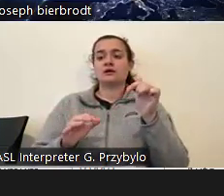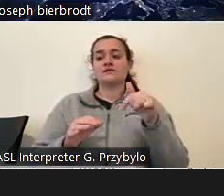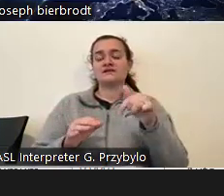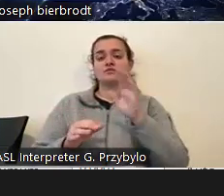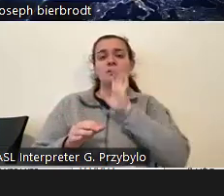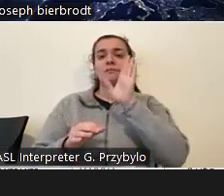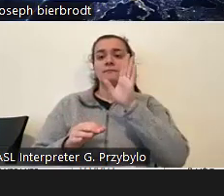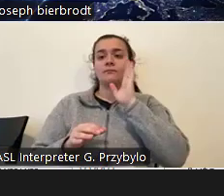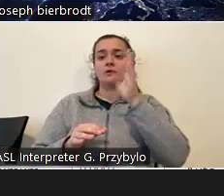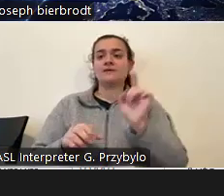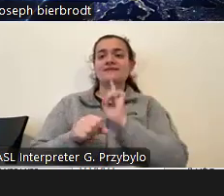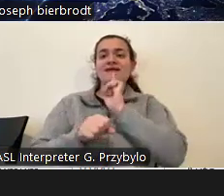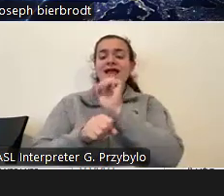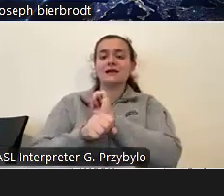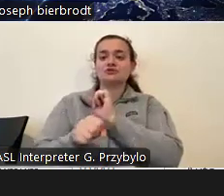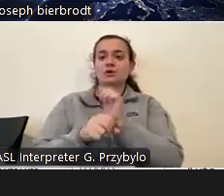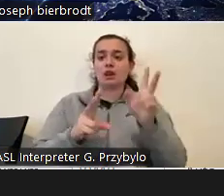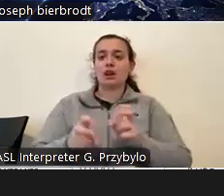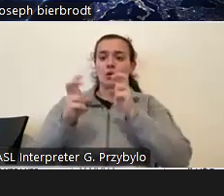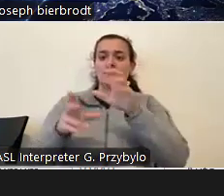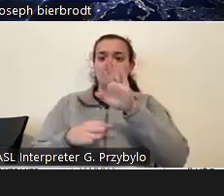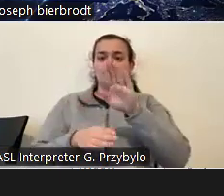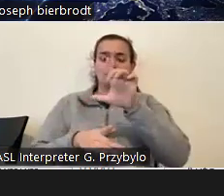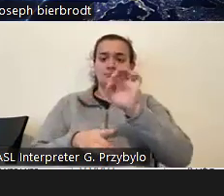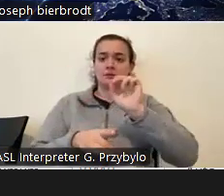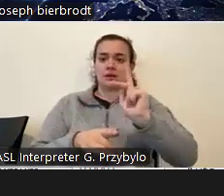actual Bode plot. So you can actually see, if we were to zoom in